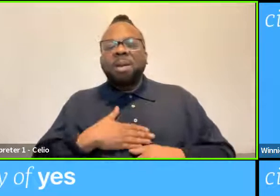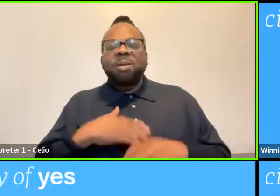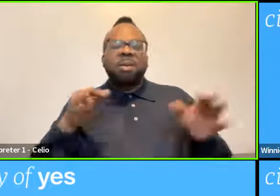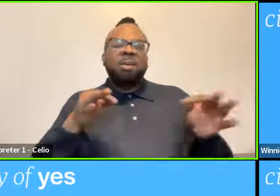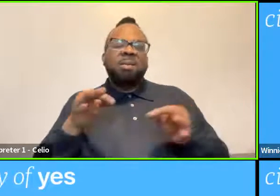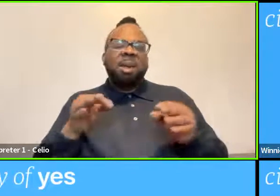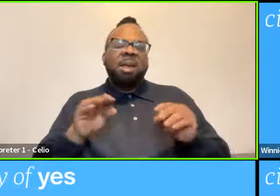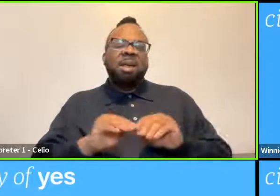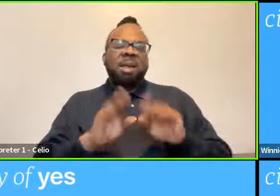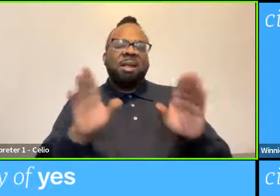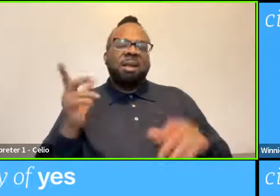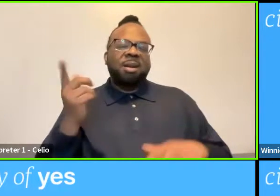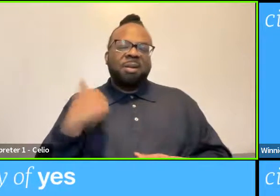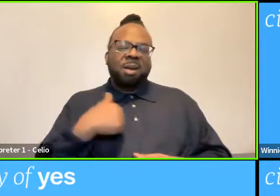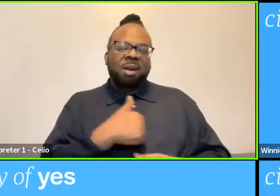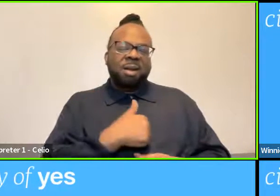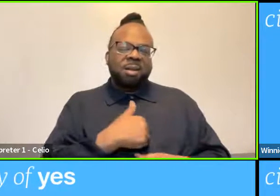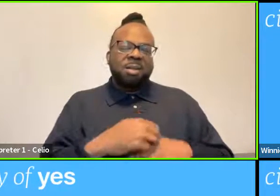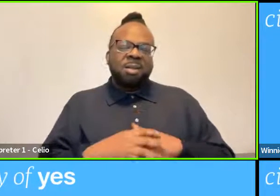myself too.